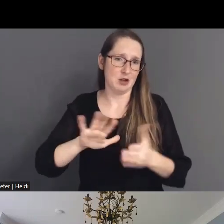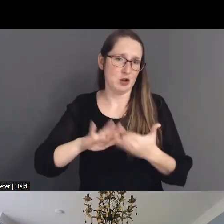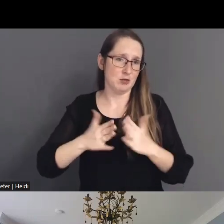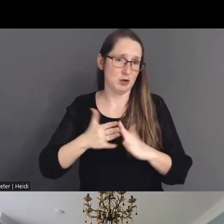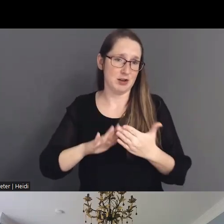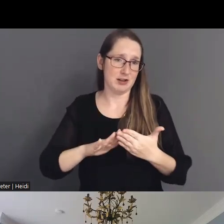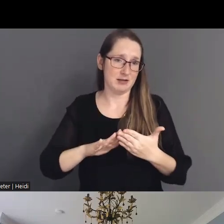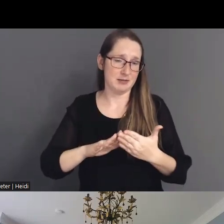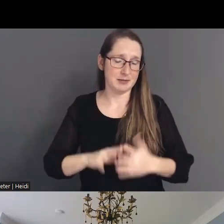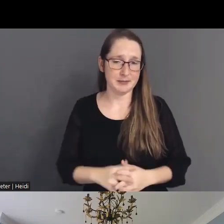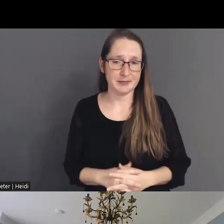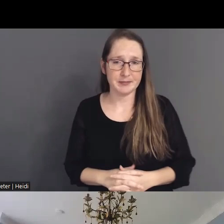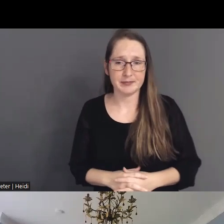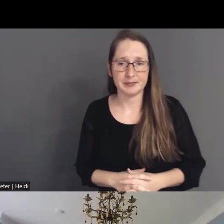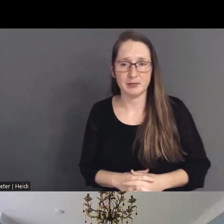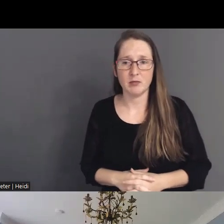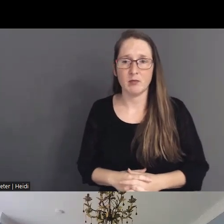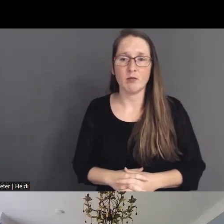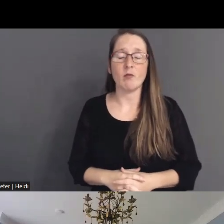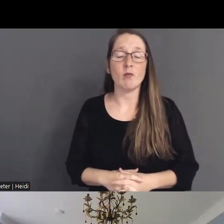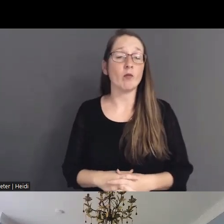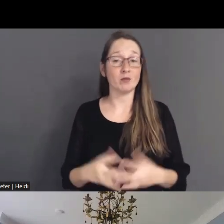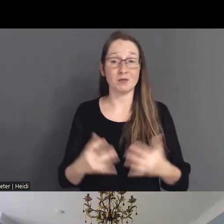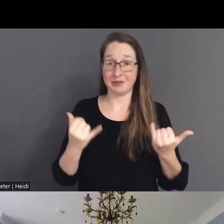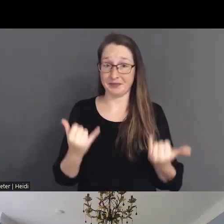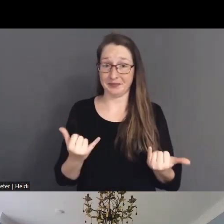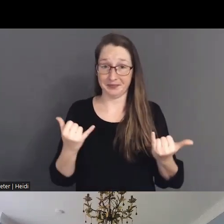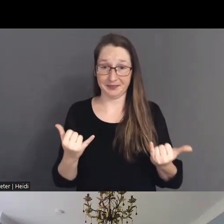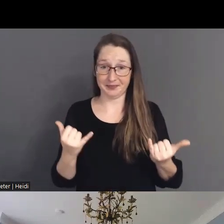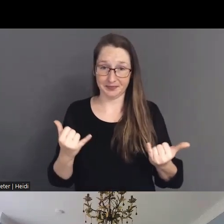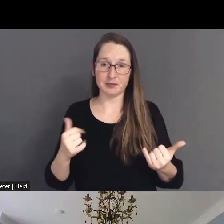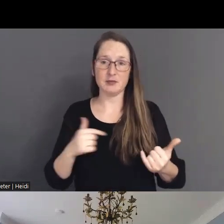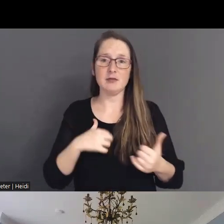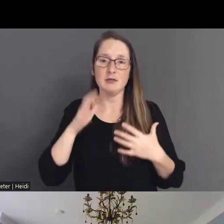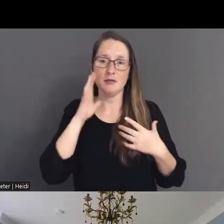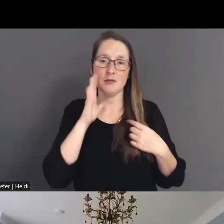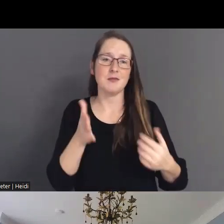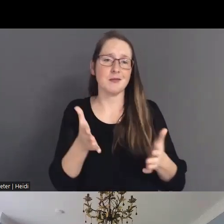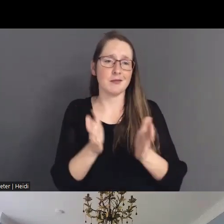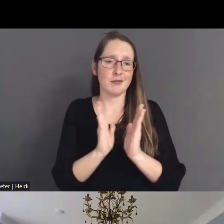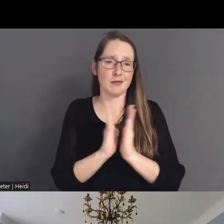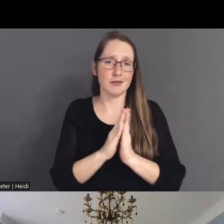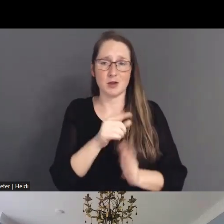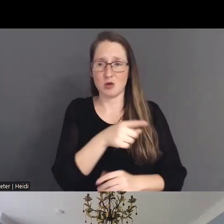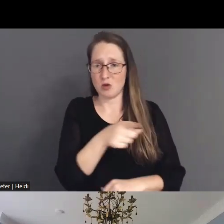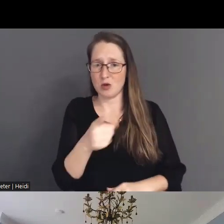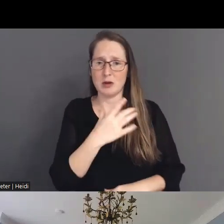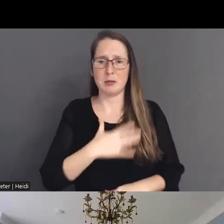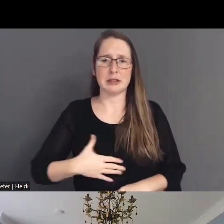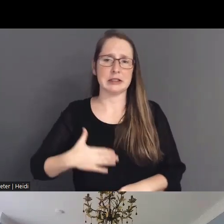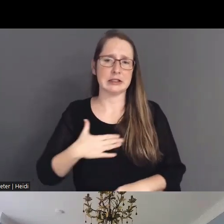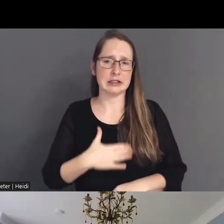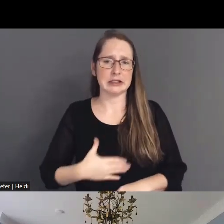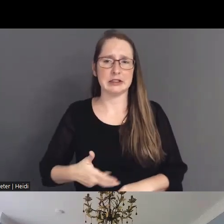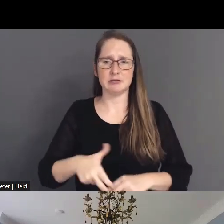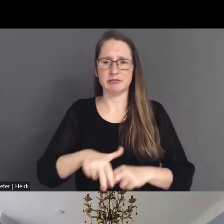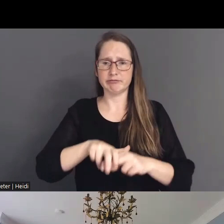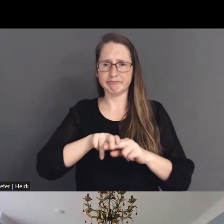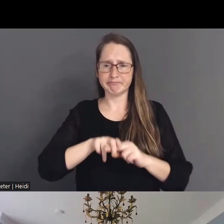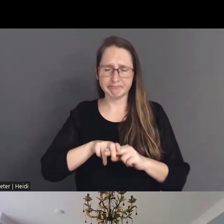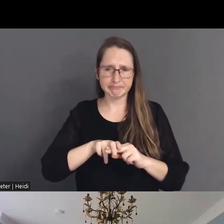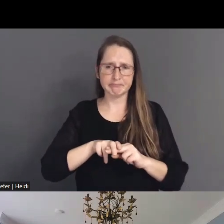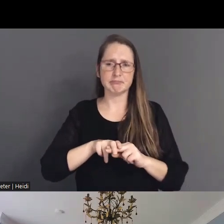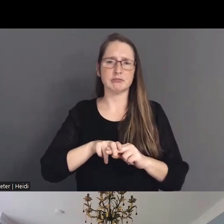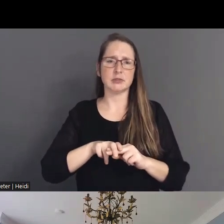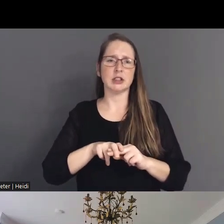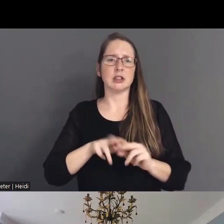communities. So with that, I'm going to ask you please to sit back and relax,